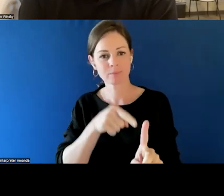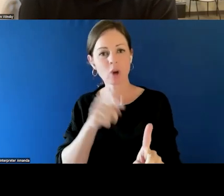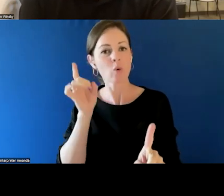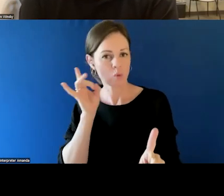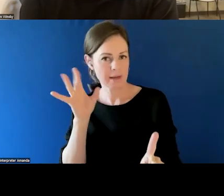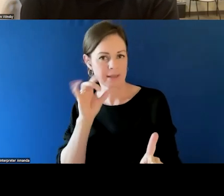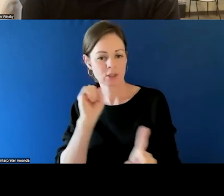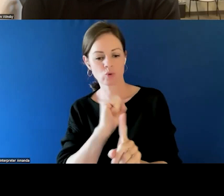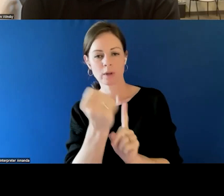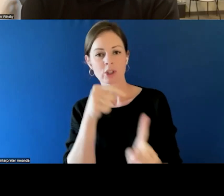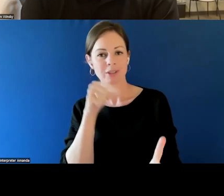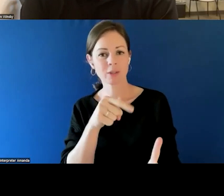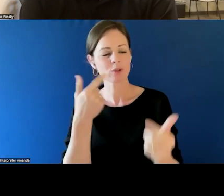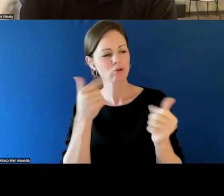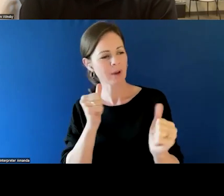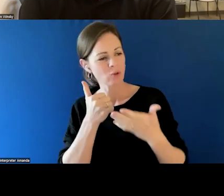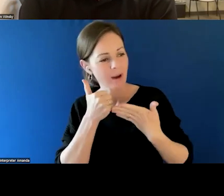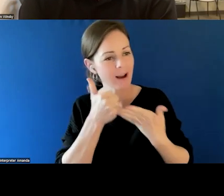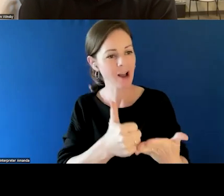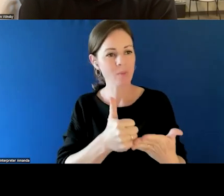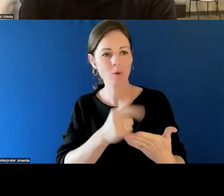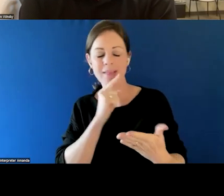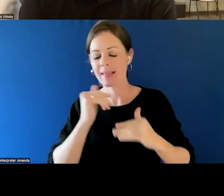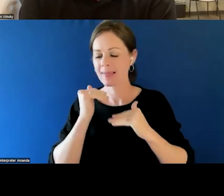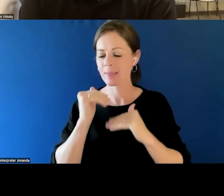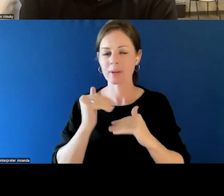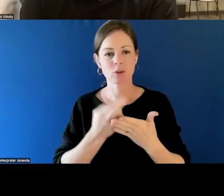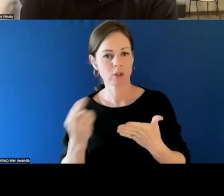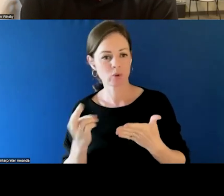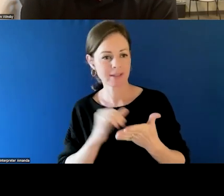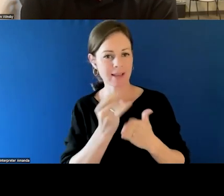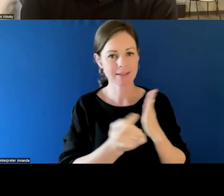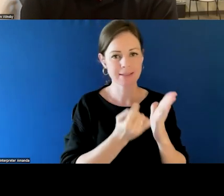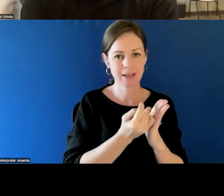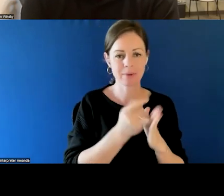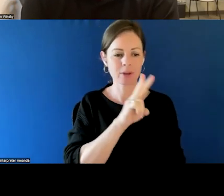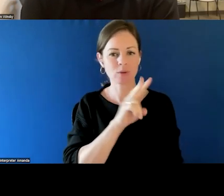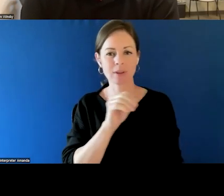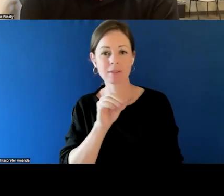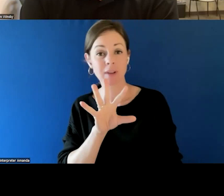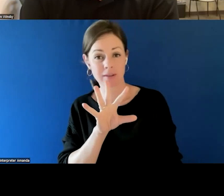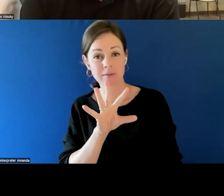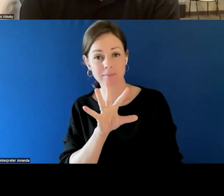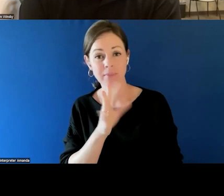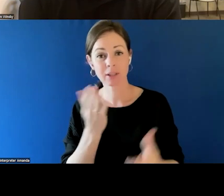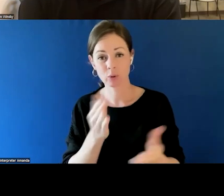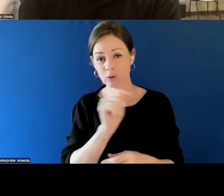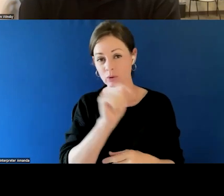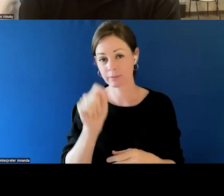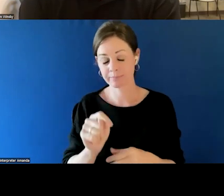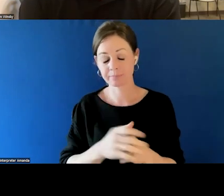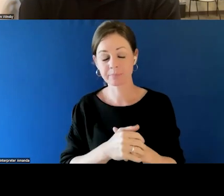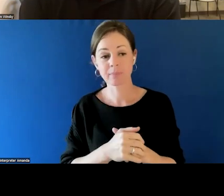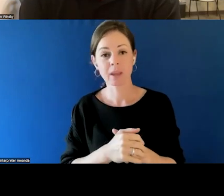was trying to get that person help with very limited resources at the time. This was about 2005 here in Tucson. And